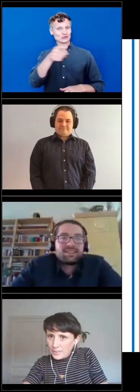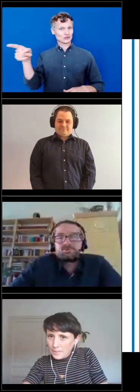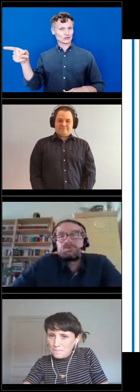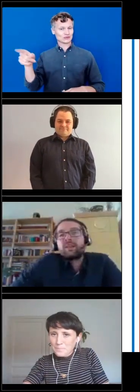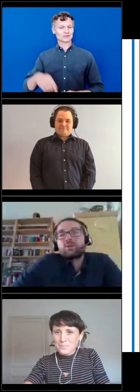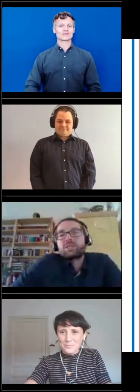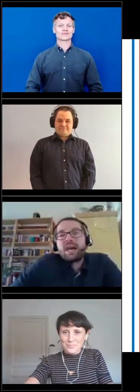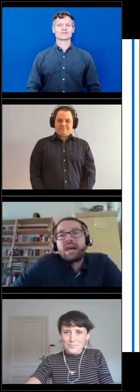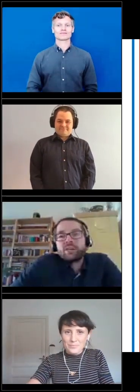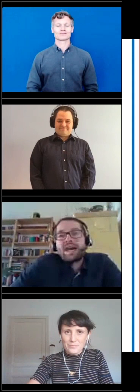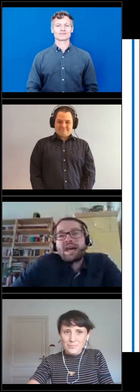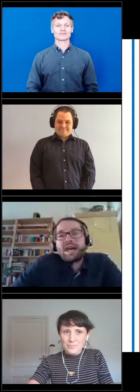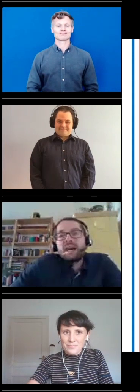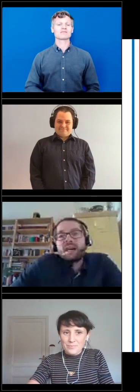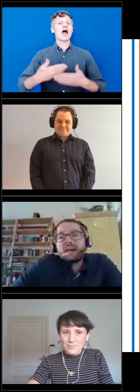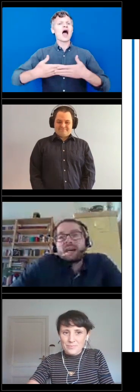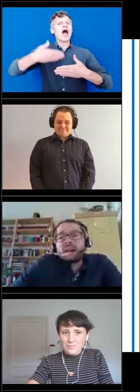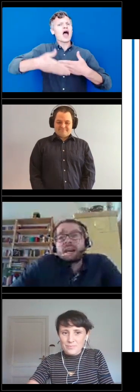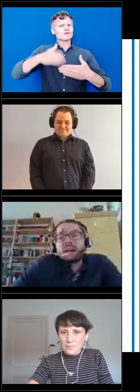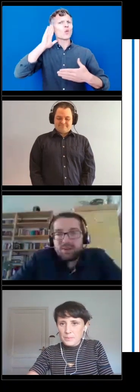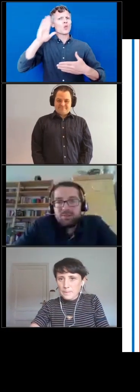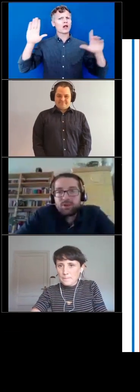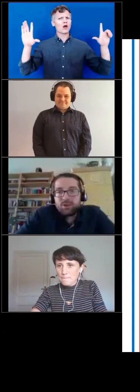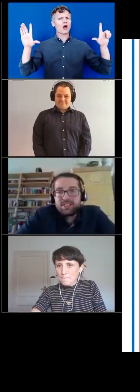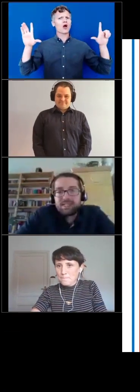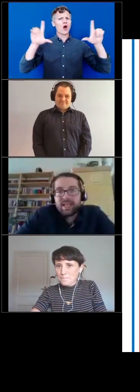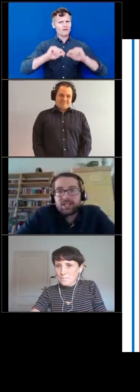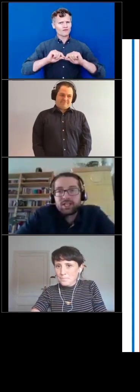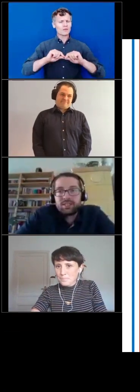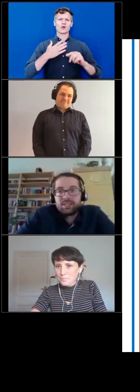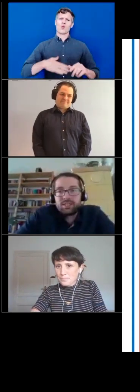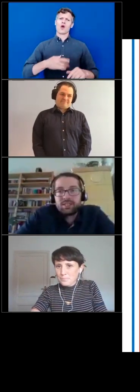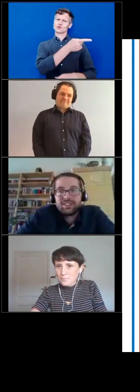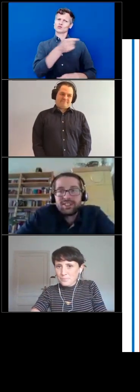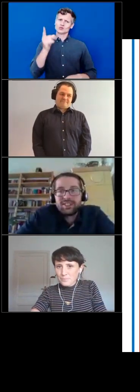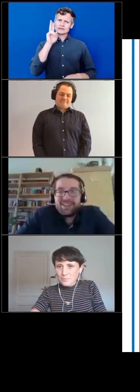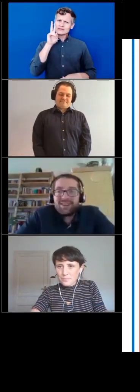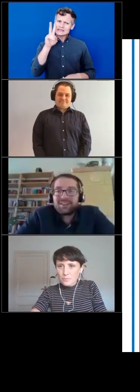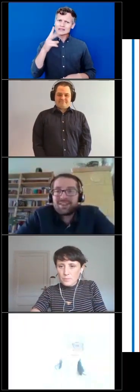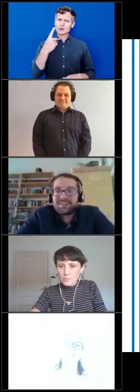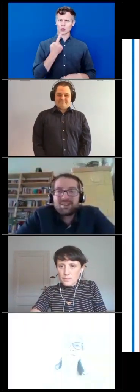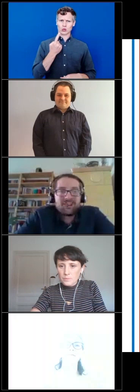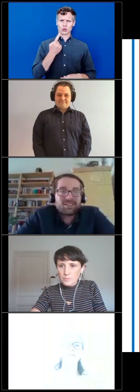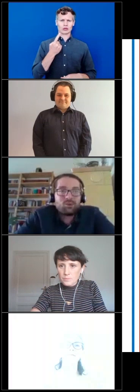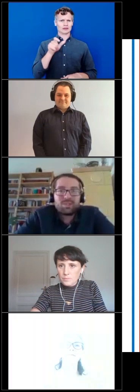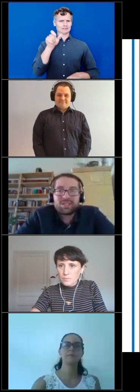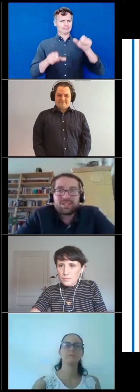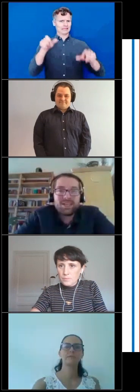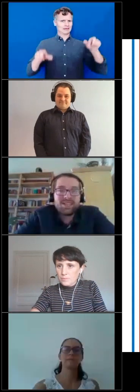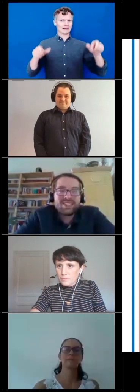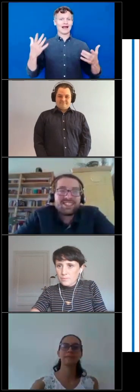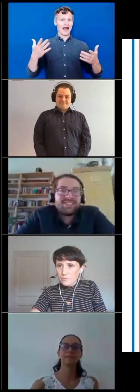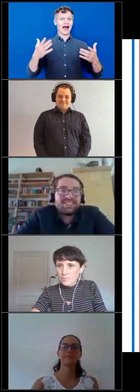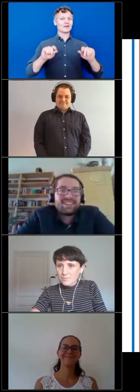The cameras will be closed afterwards again for the presentation. All right, the cameras are open